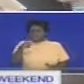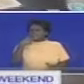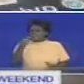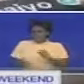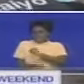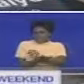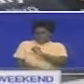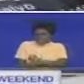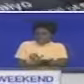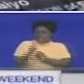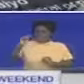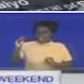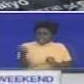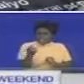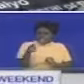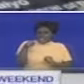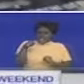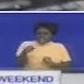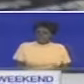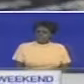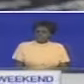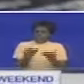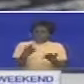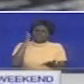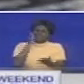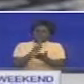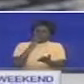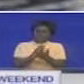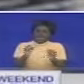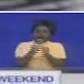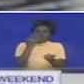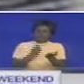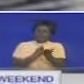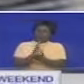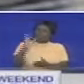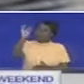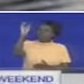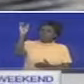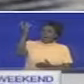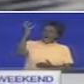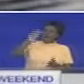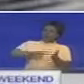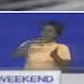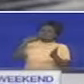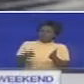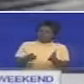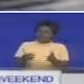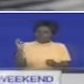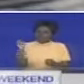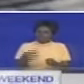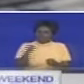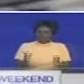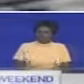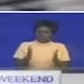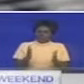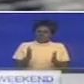skeptic Kenyans that the said explosion was indeed caused by an electric bulb that fell into a dustbin. So was that a